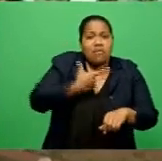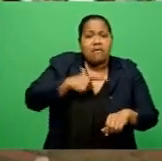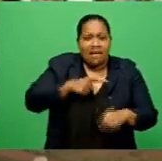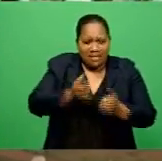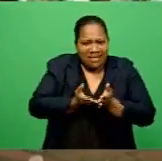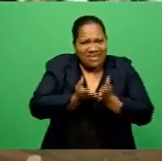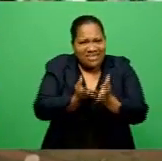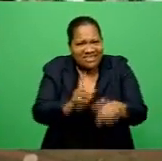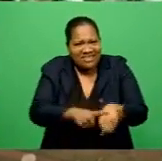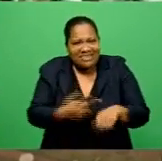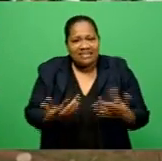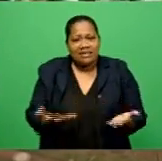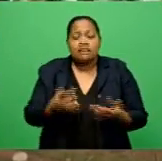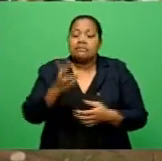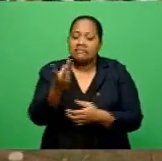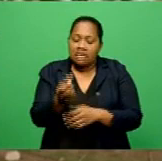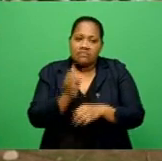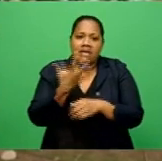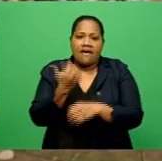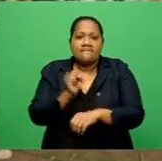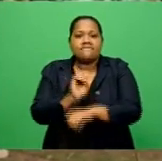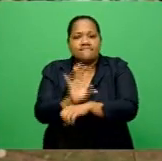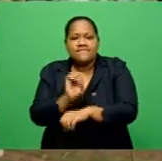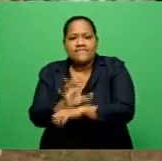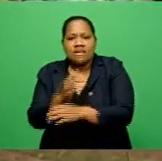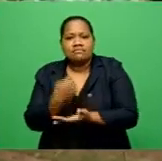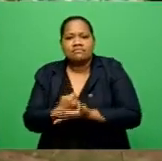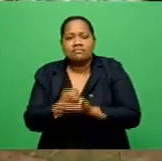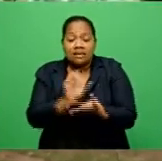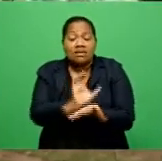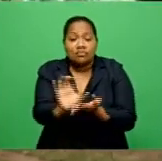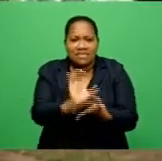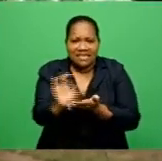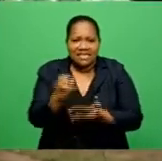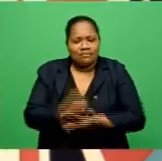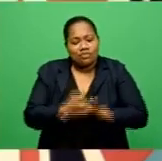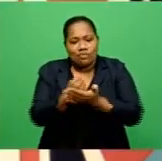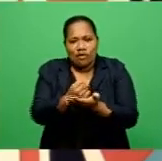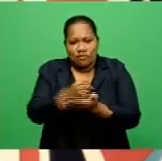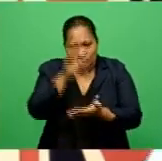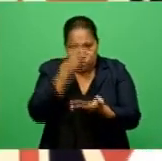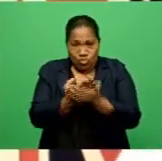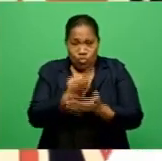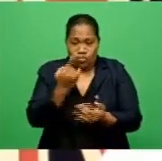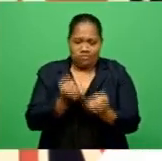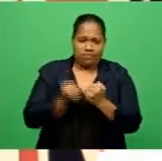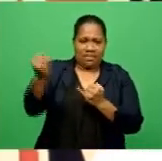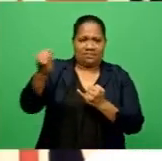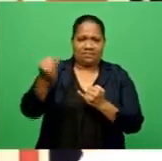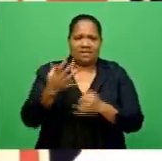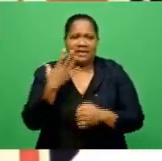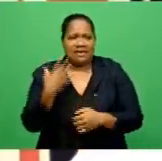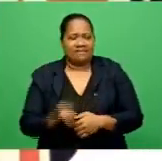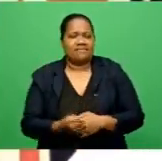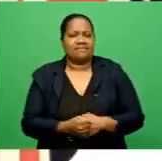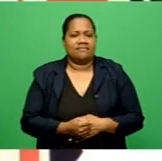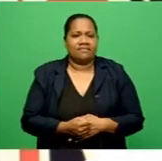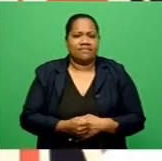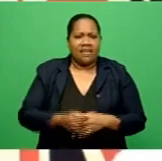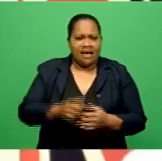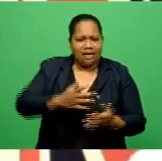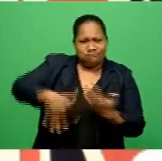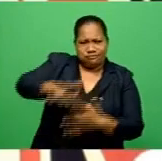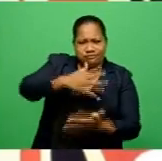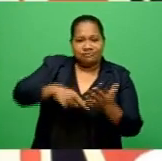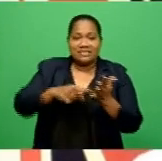provide counselling support to students severely impacted by TCSA. Our markers have completed their first batch